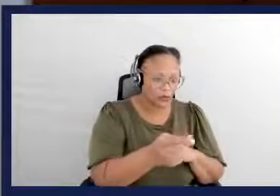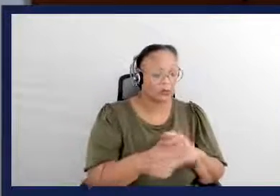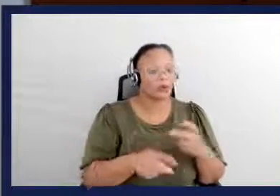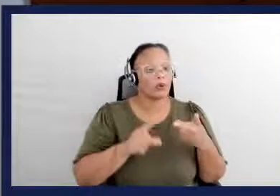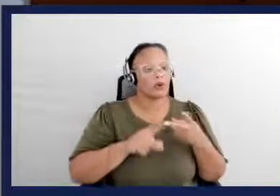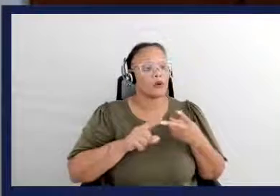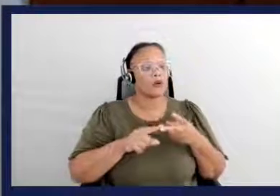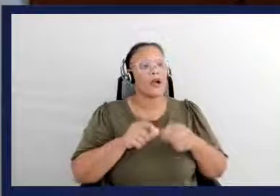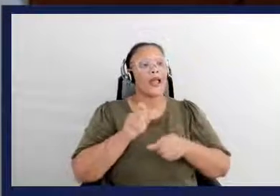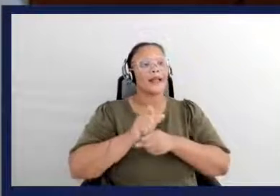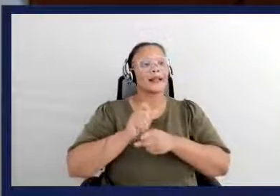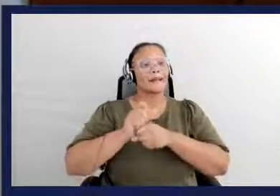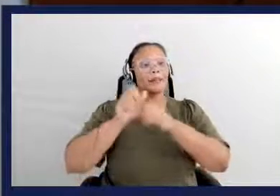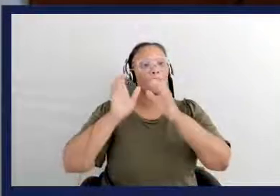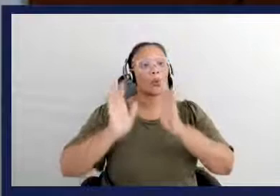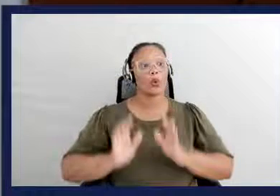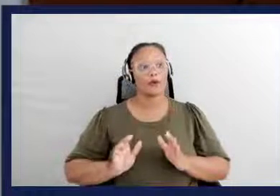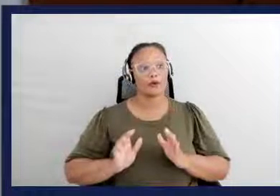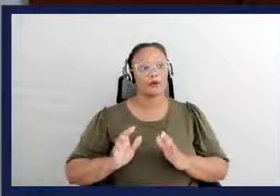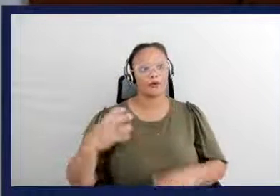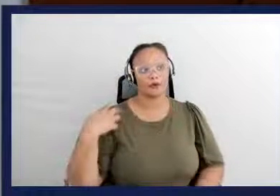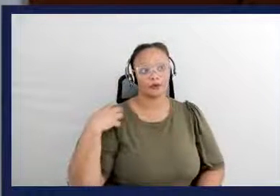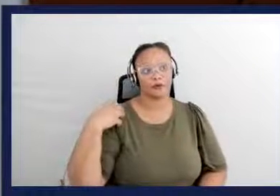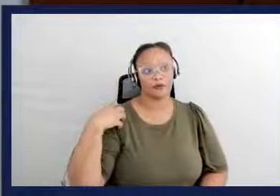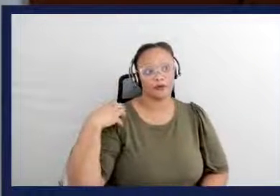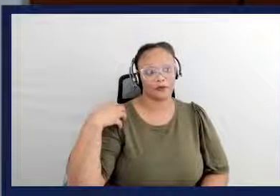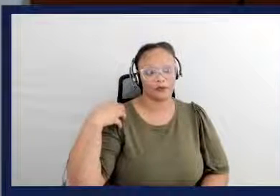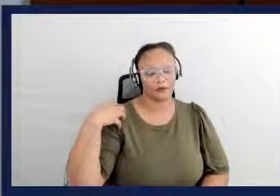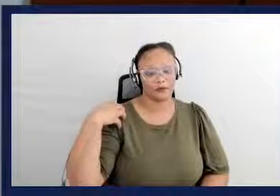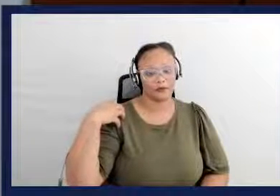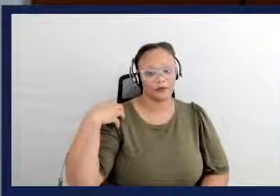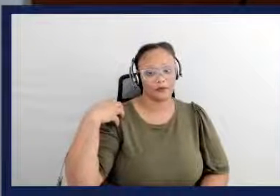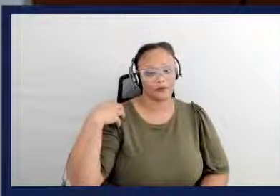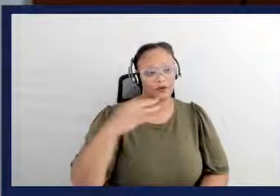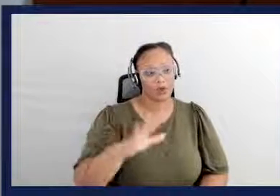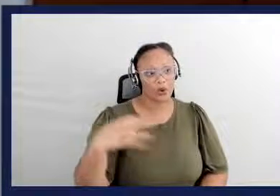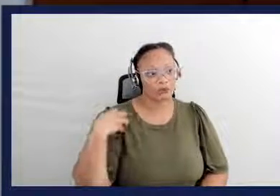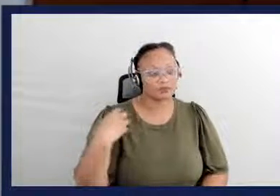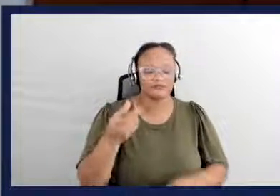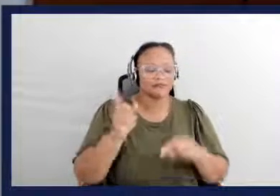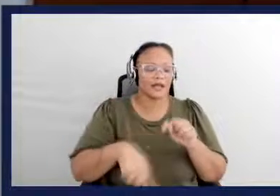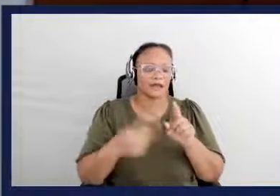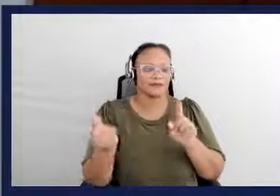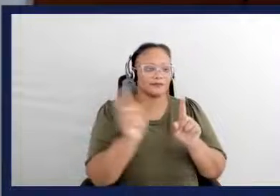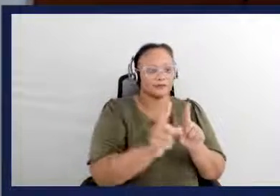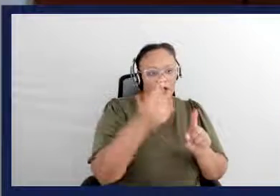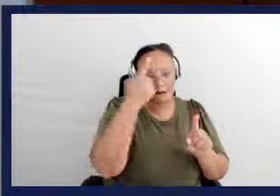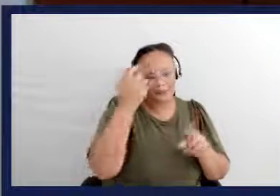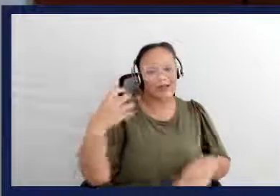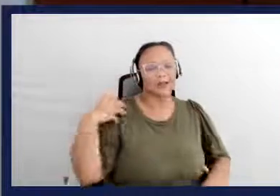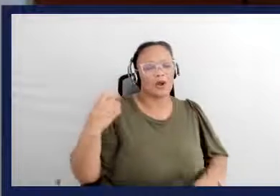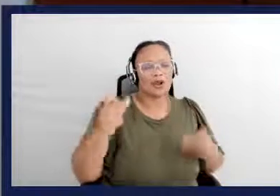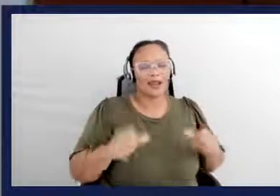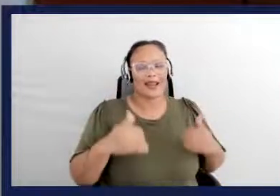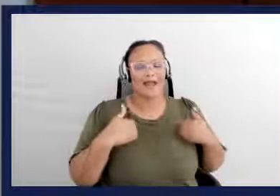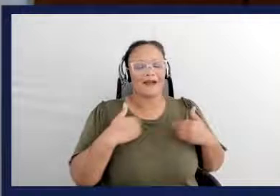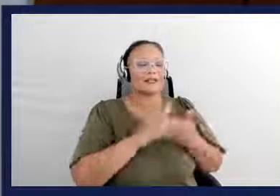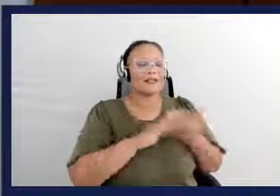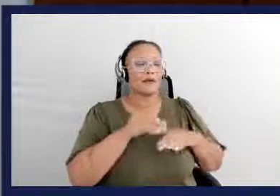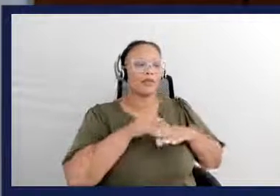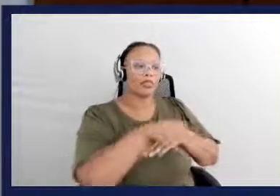ballot and or the employer could have potentially undue influence over the voter as they're completing the